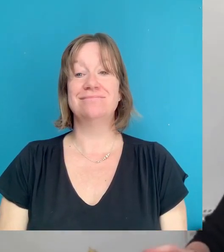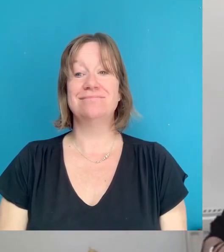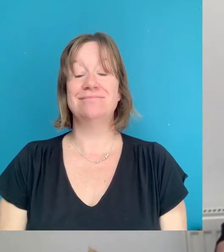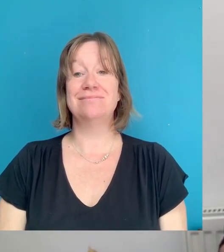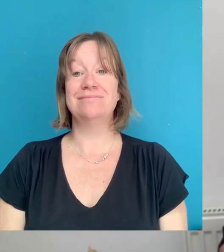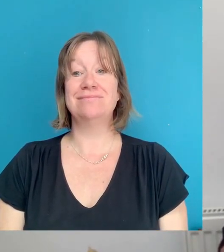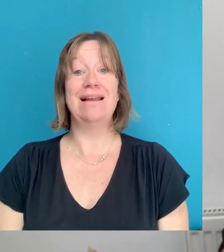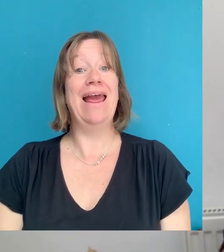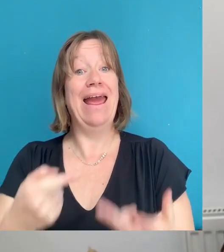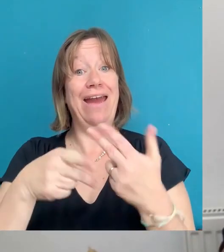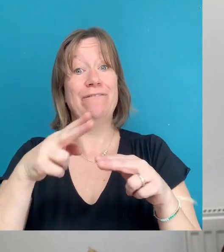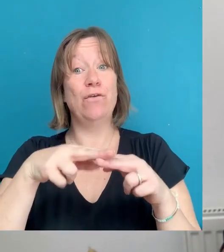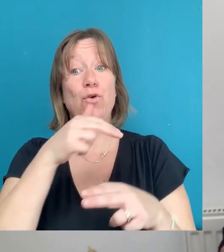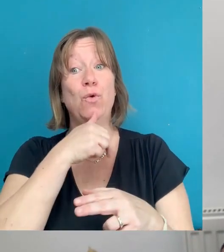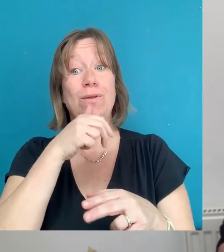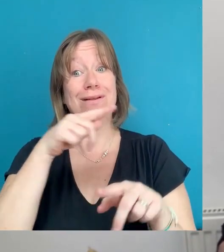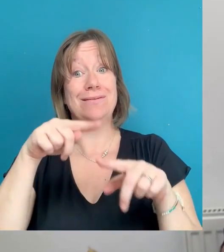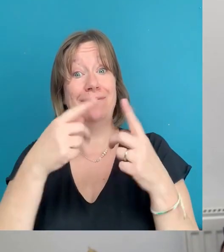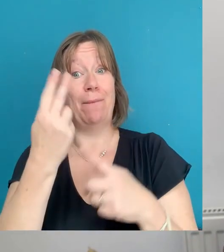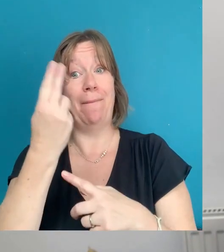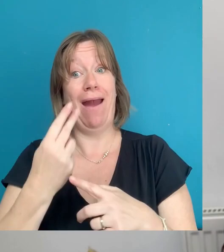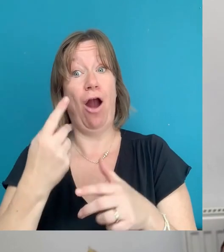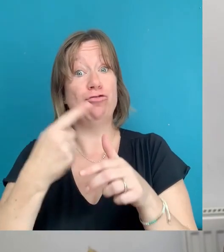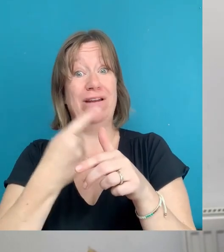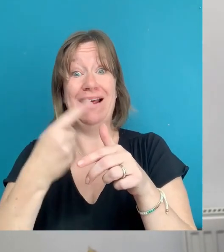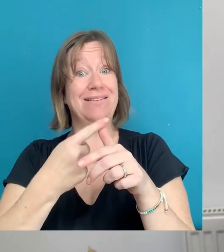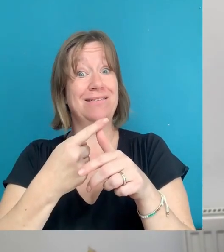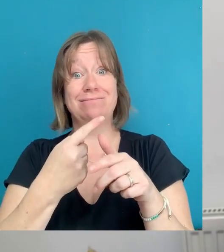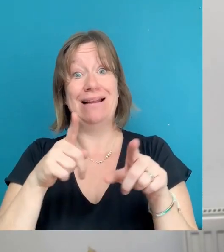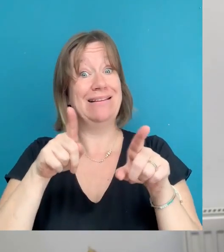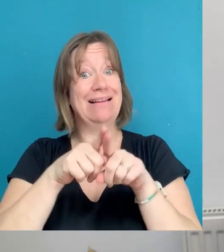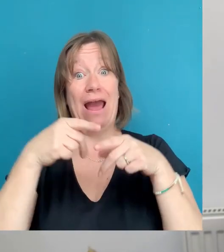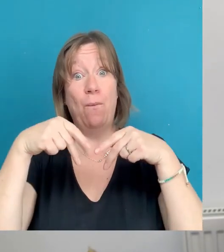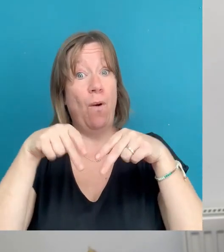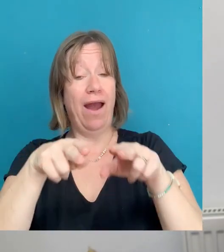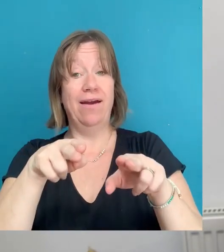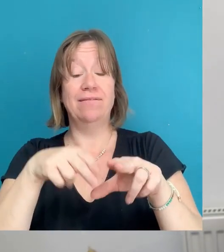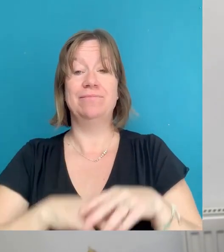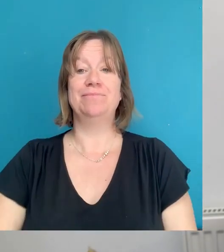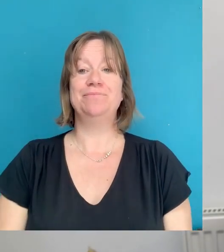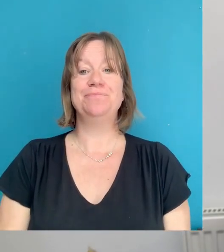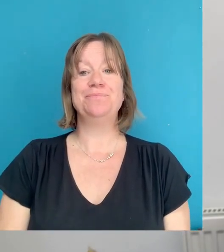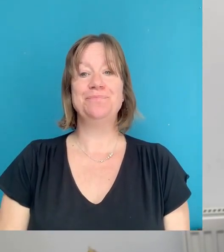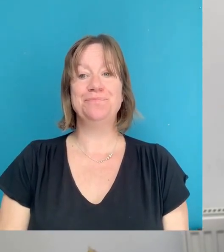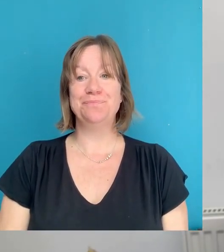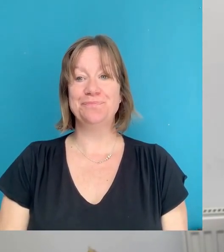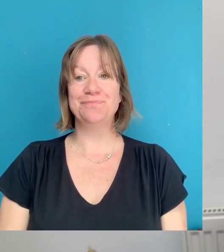there. And again, if you're using acrylics, you're just going to do it exactly the same way.